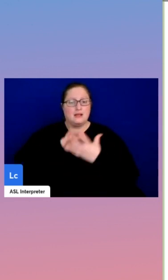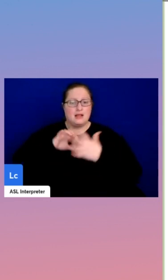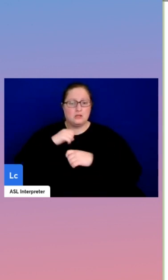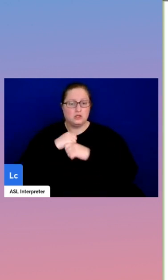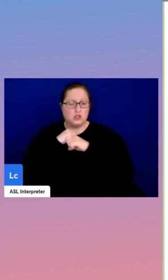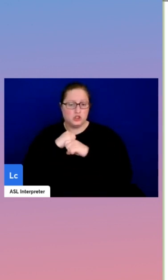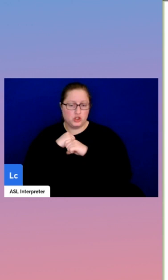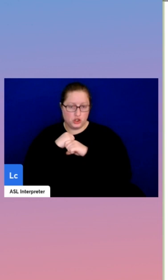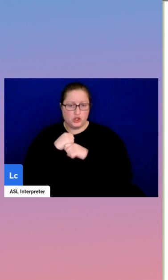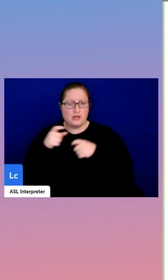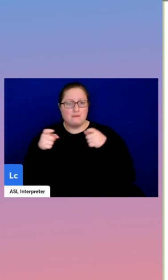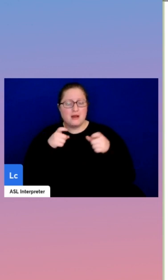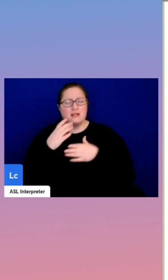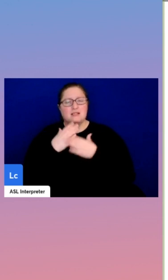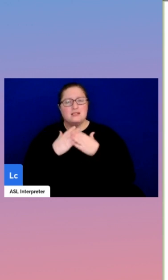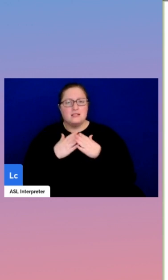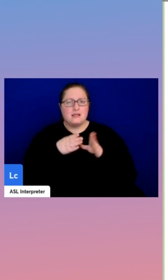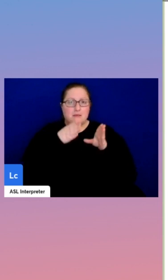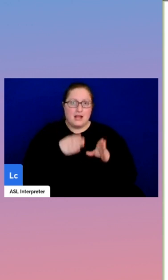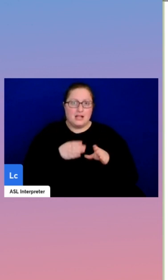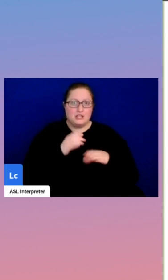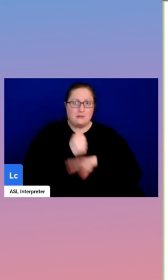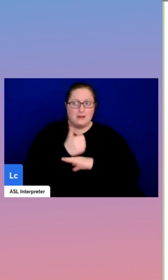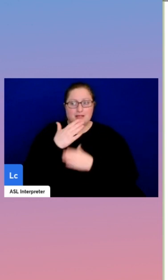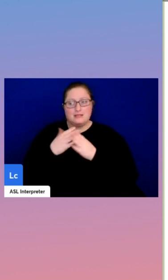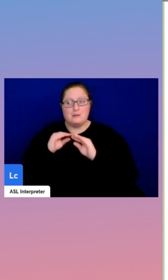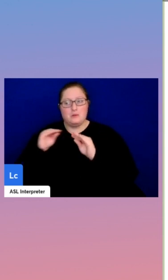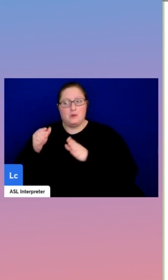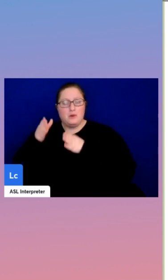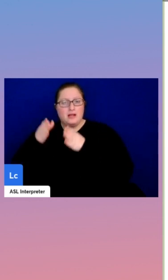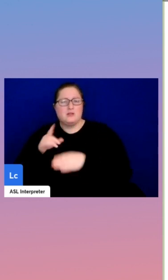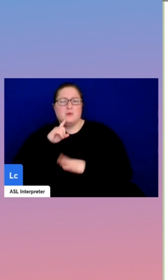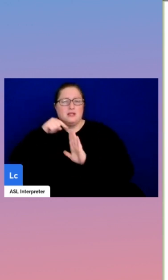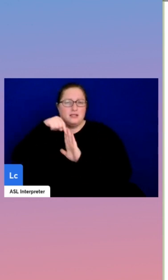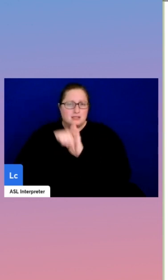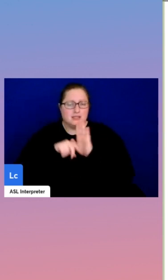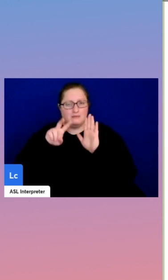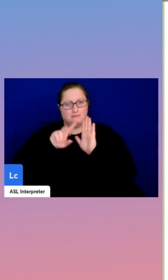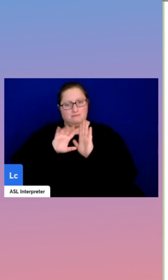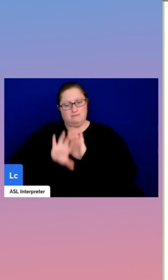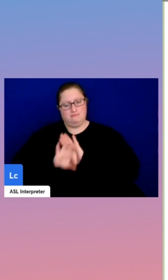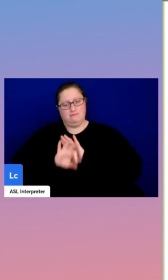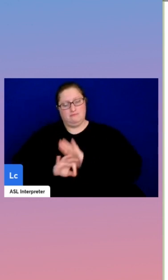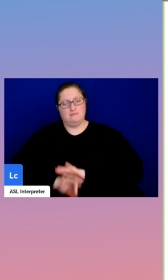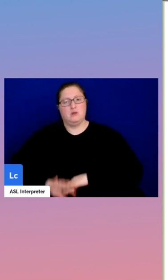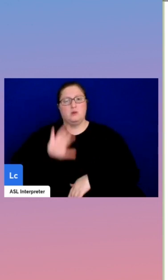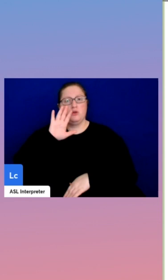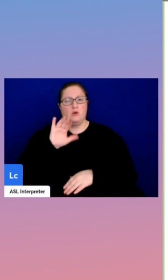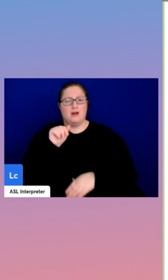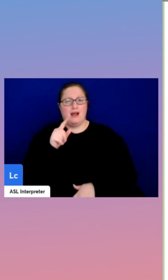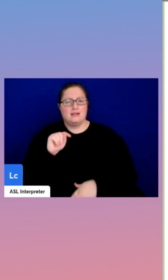of them are agent-based, some of them are agentless and allow you to have a deep discovery of your assets and identification of